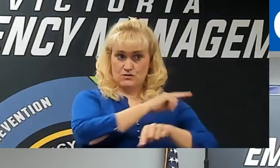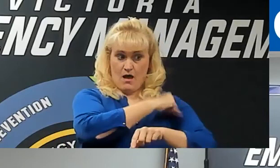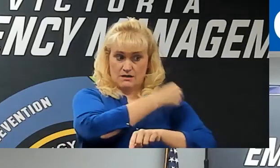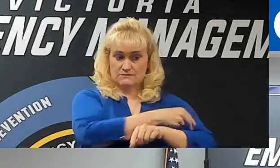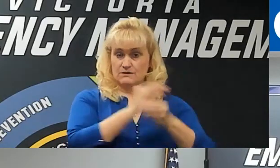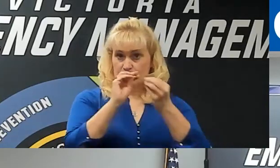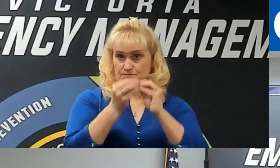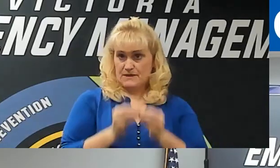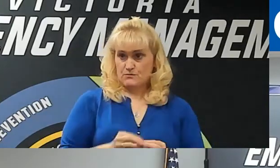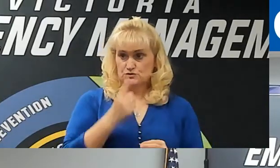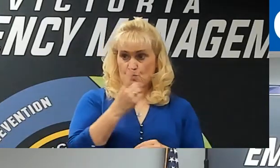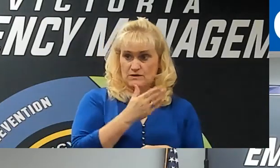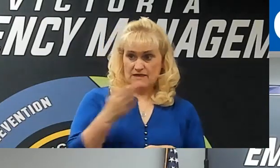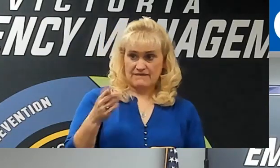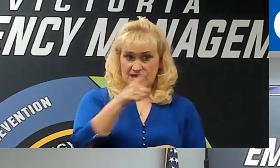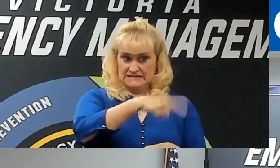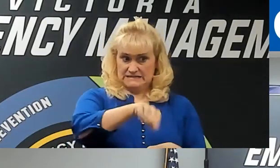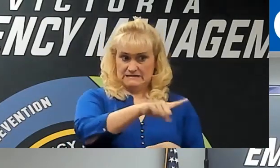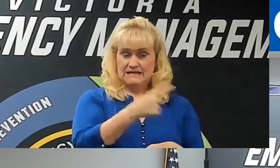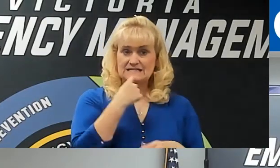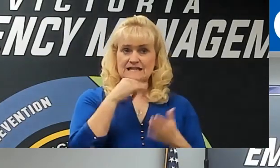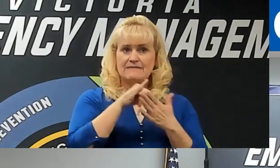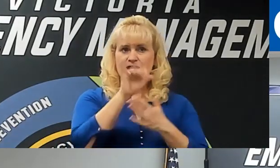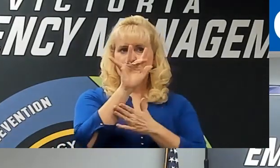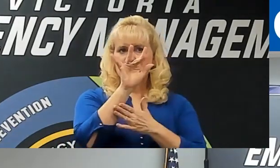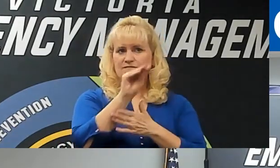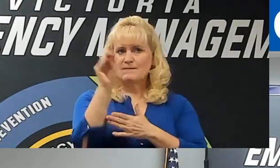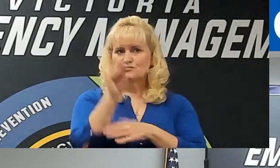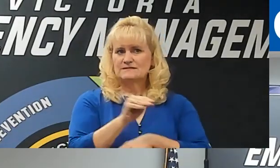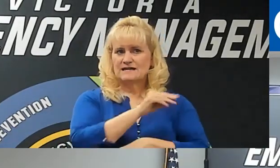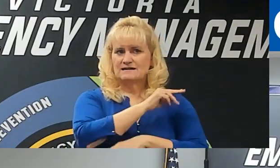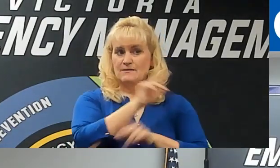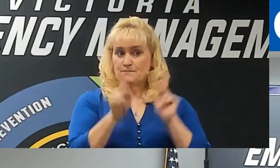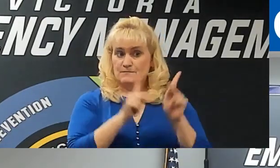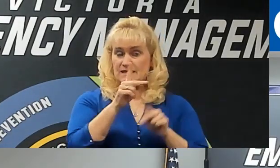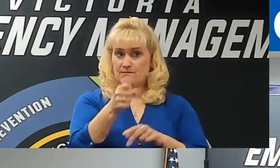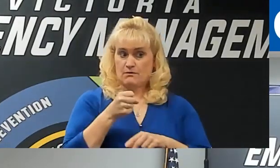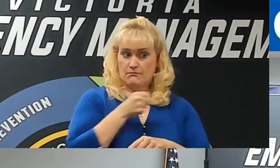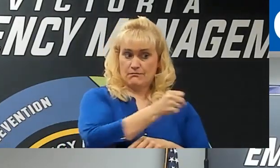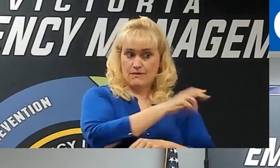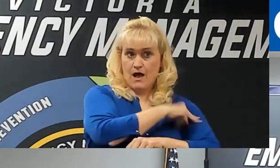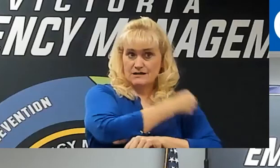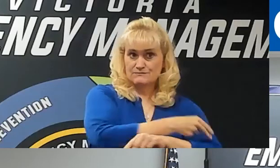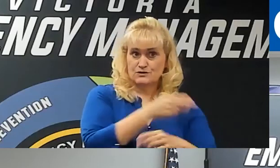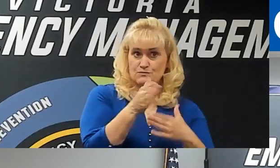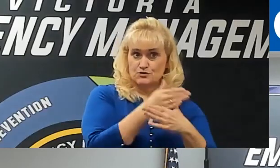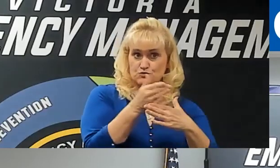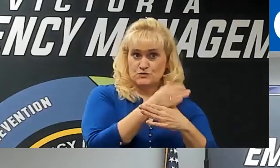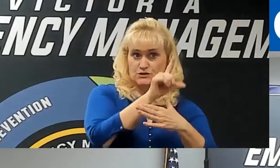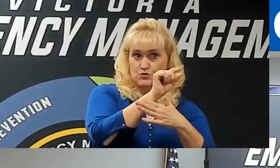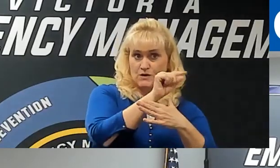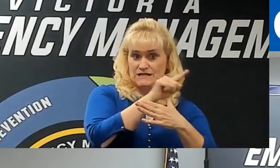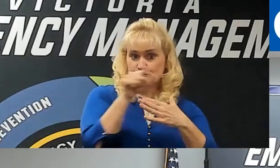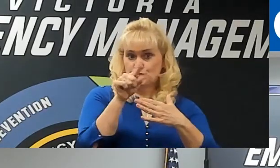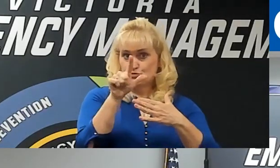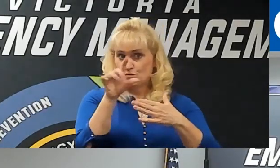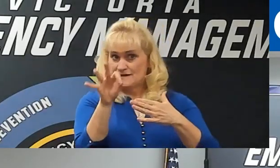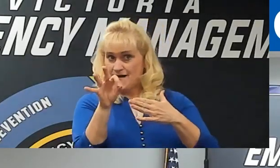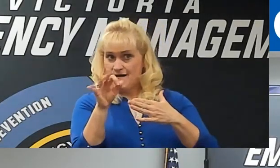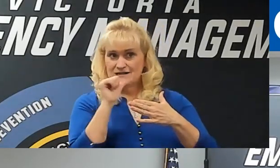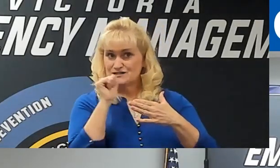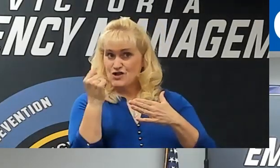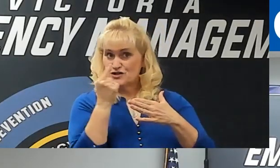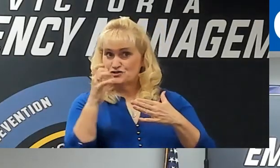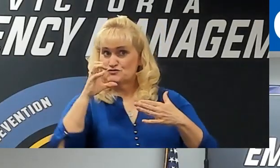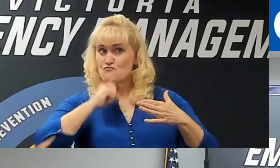numbers, one of the things that they said that 25% of those hospitalized were between age 20 and 29. So this is not just elderly